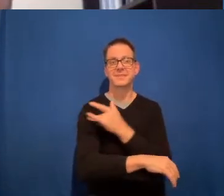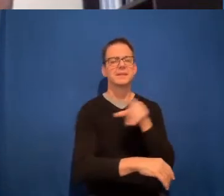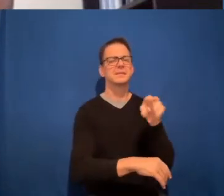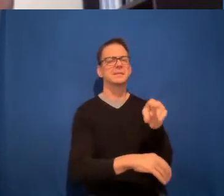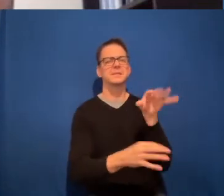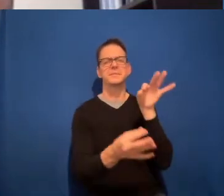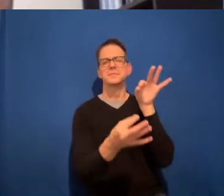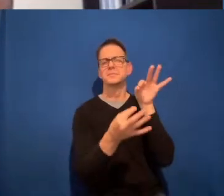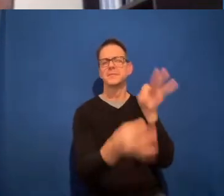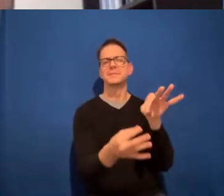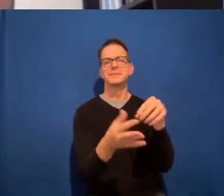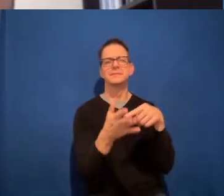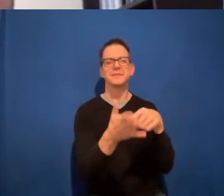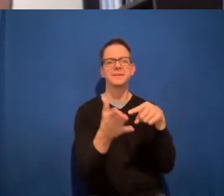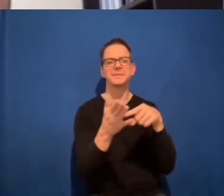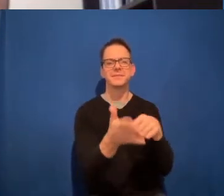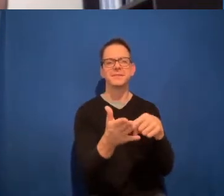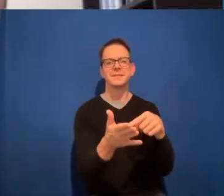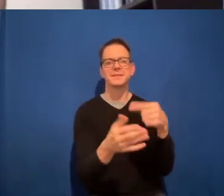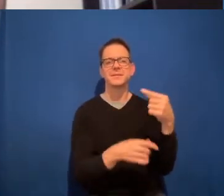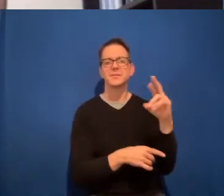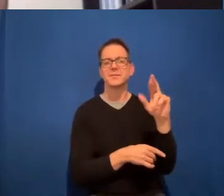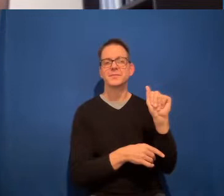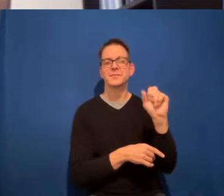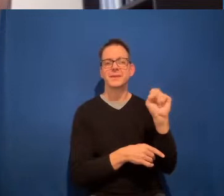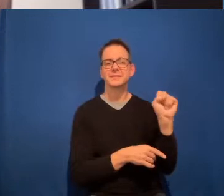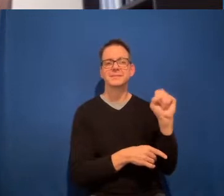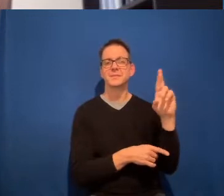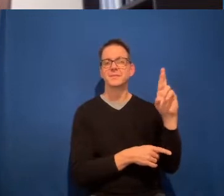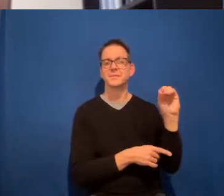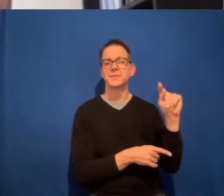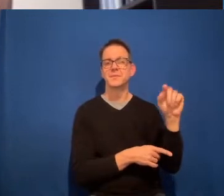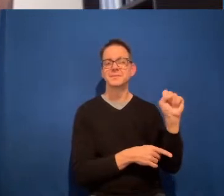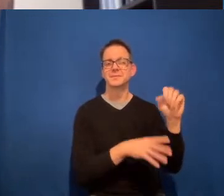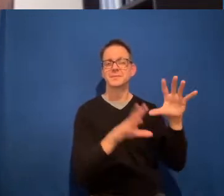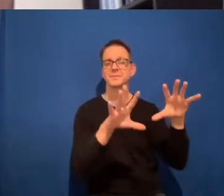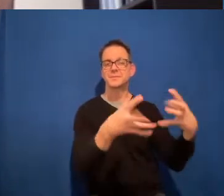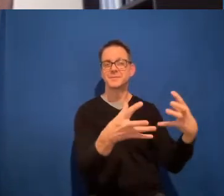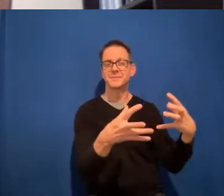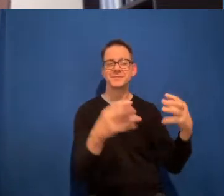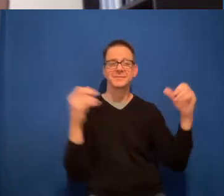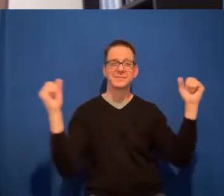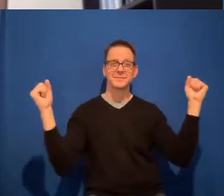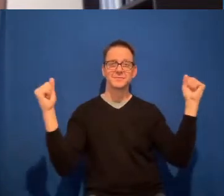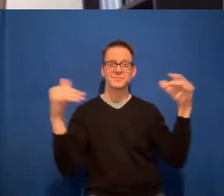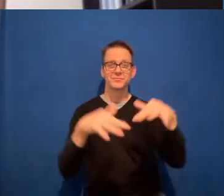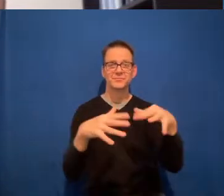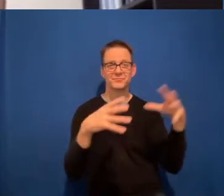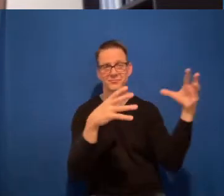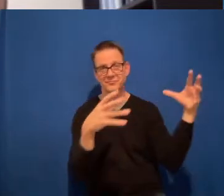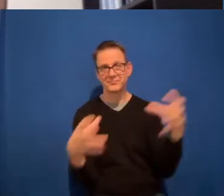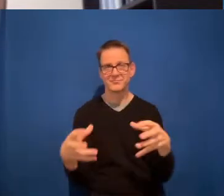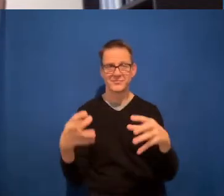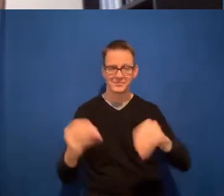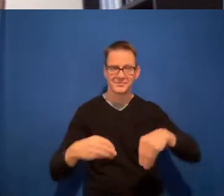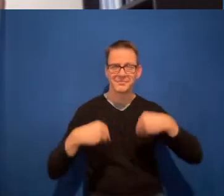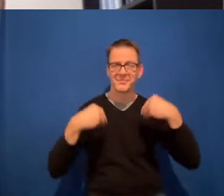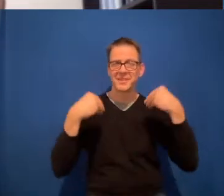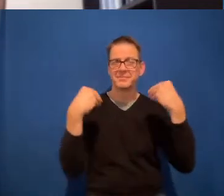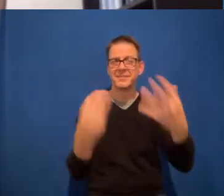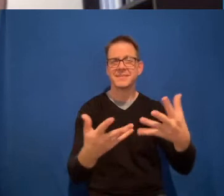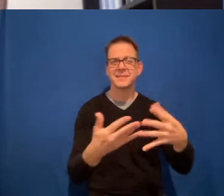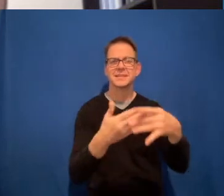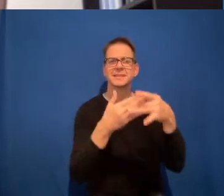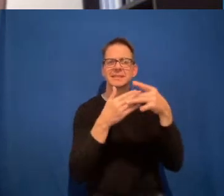basically grassroots advocacy can come together in such a short time and provide such leadership